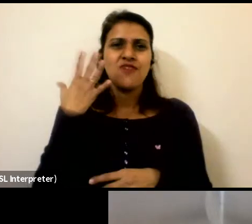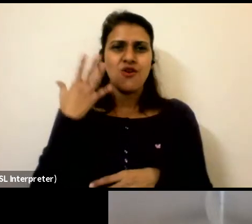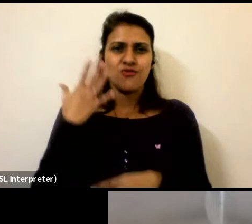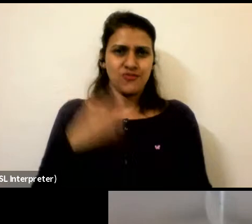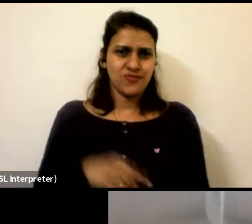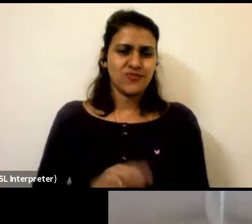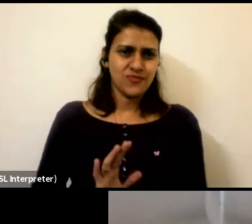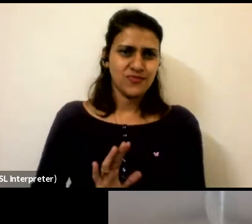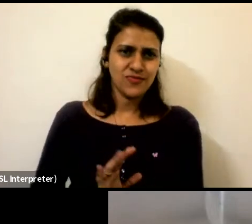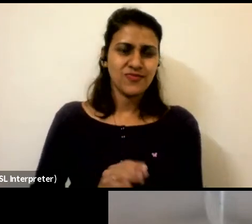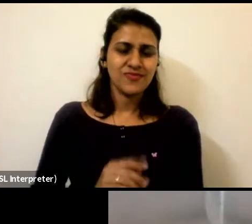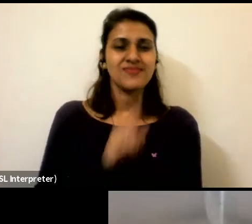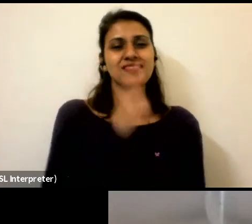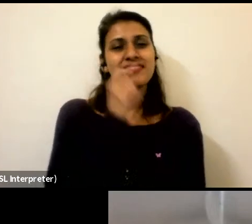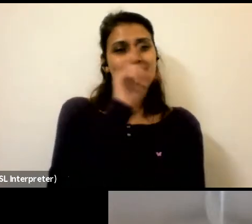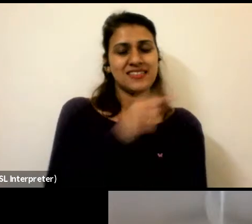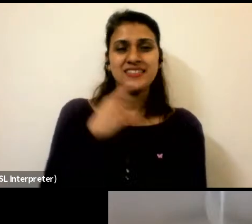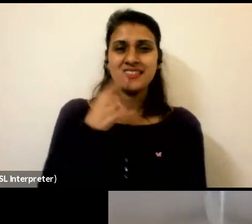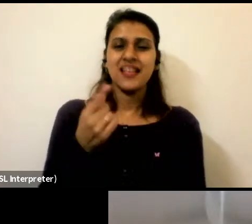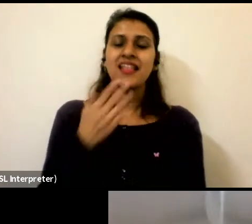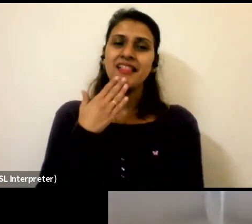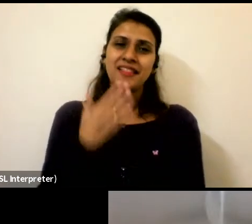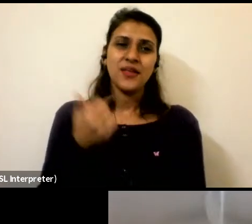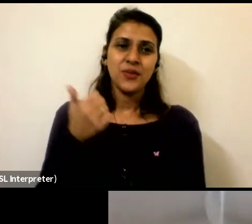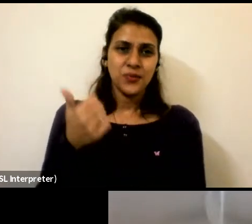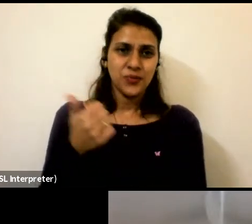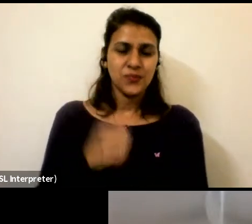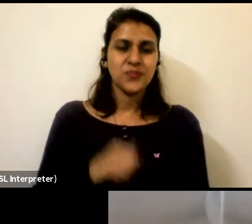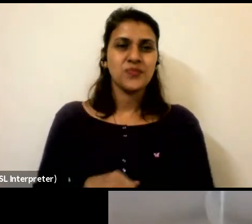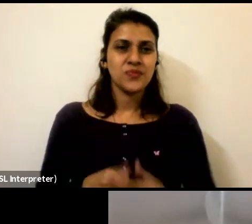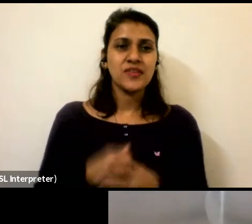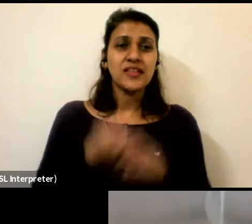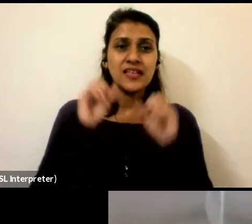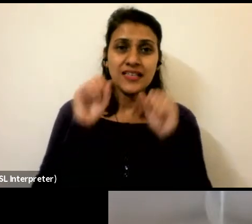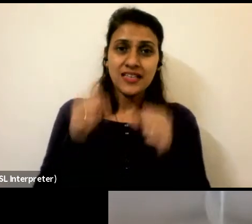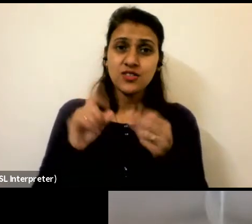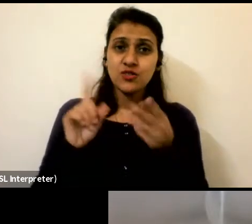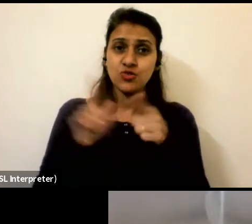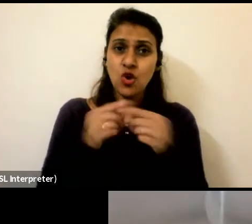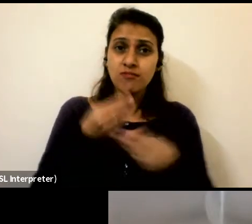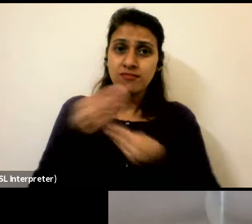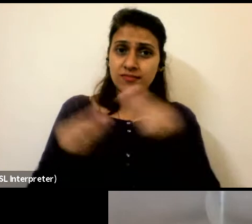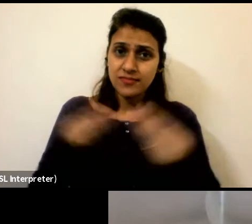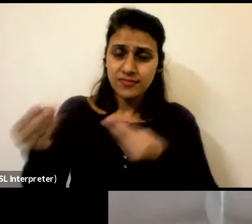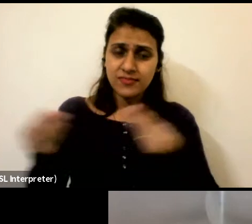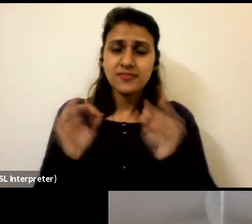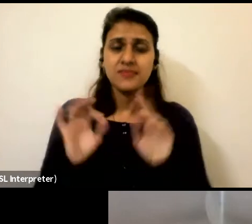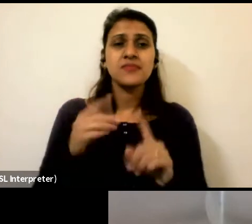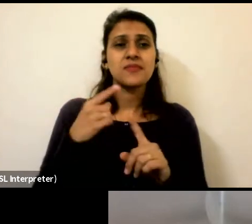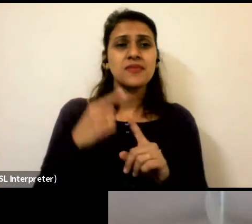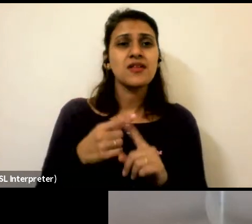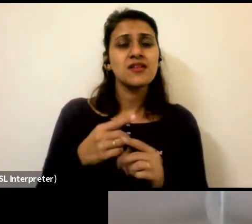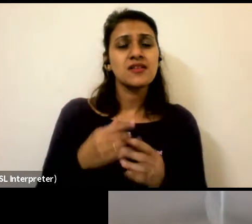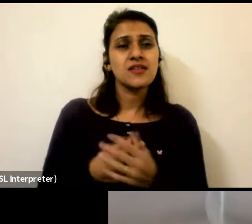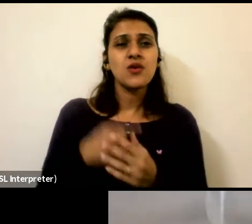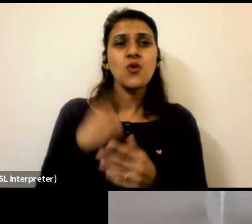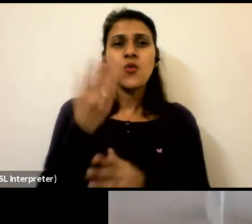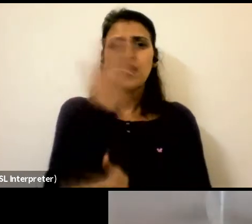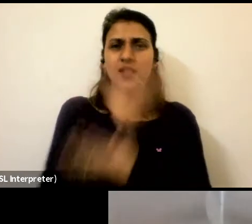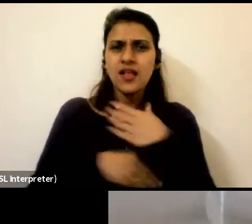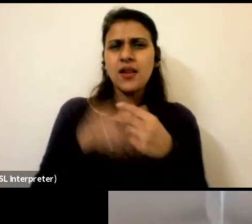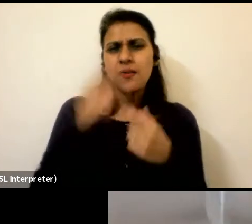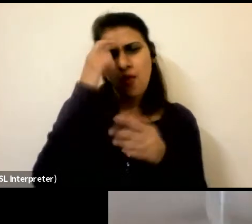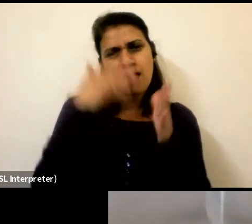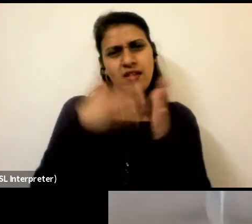Very well said. So it's not only about providing employment to these people who are facing many challenges,